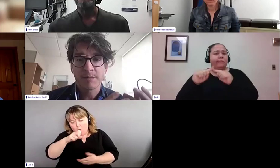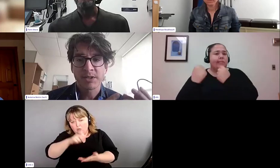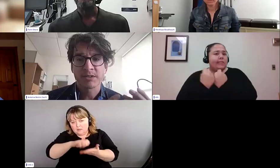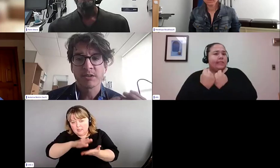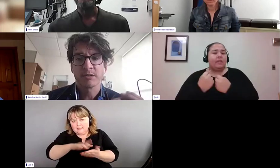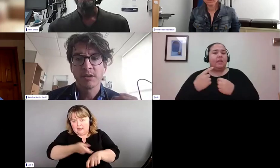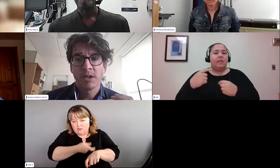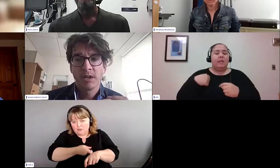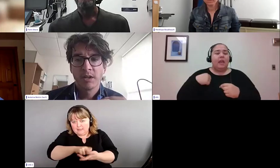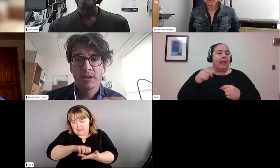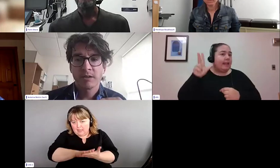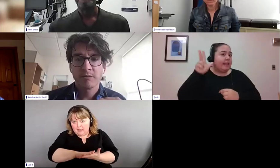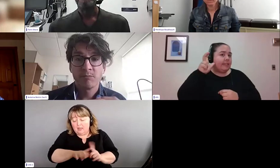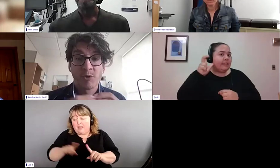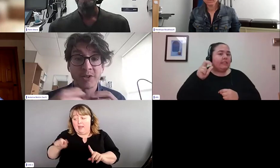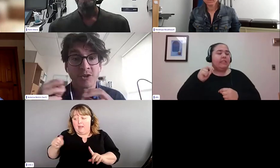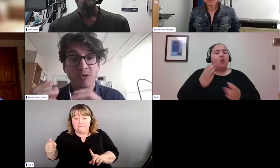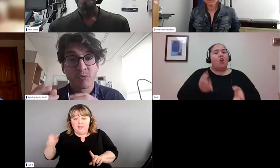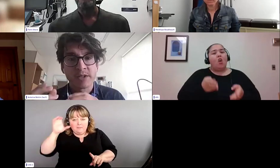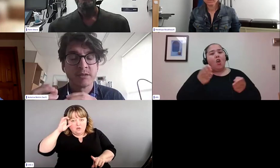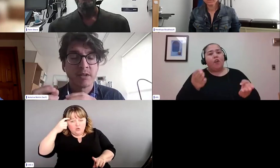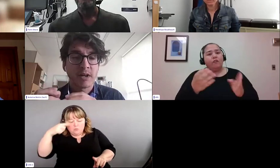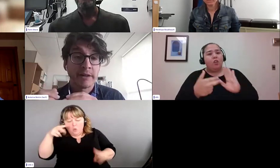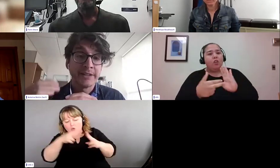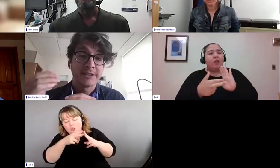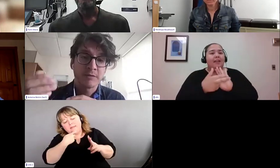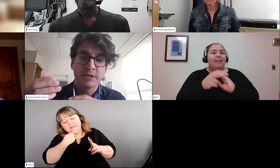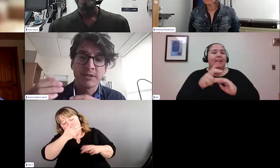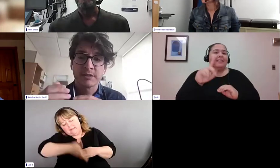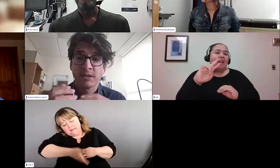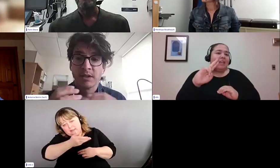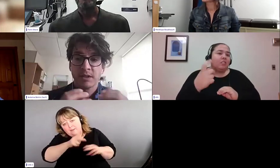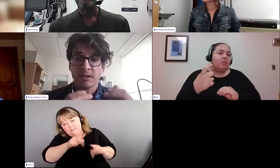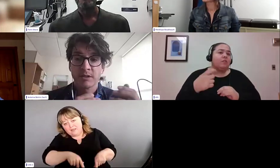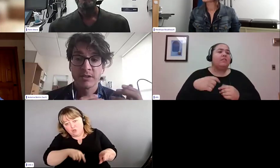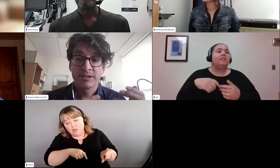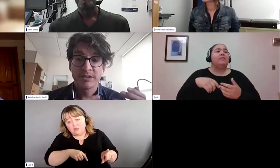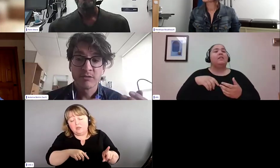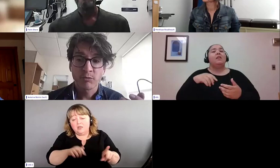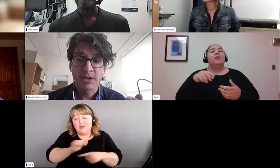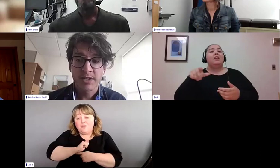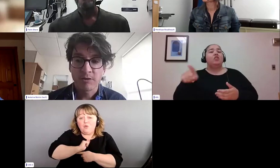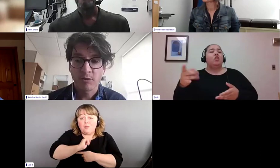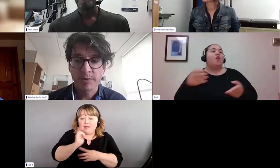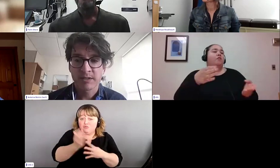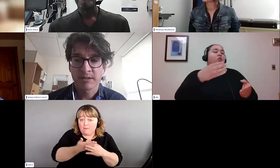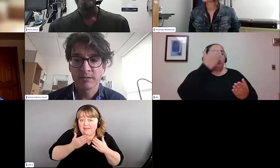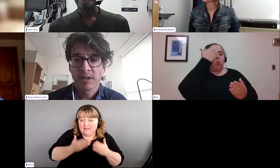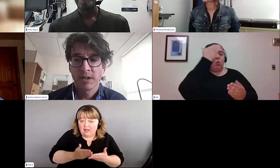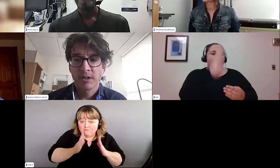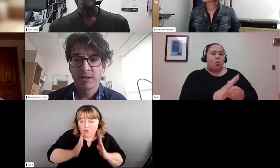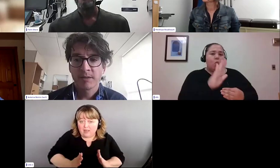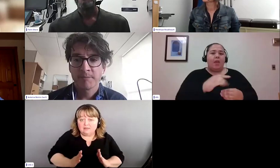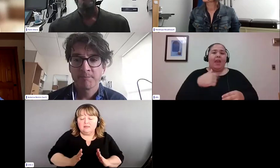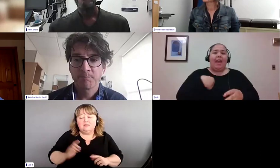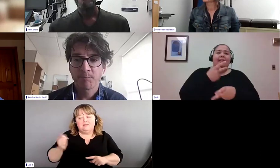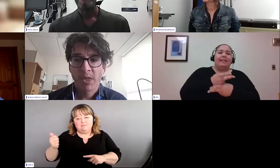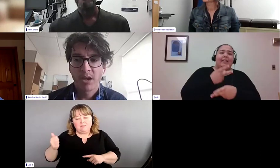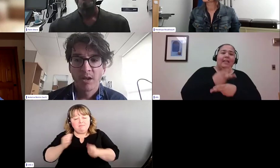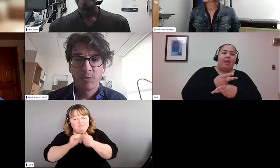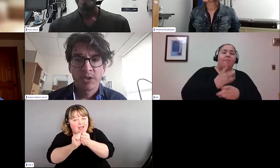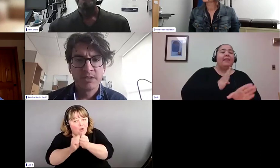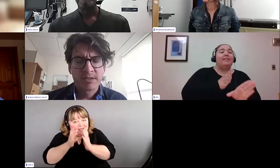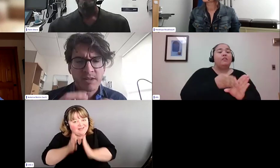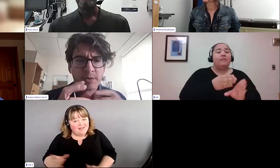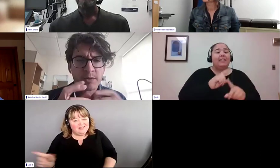to offer diagnoses. Ghislaine listens to get to know the person. I take care by intervention. Ghislaine